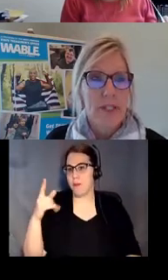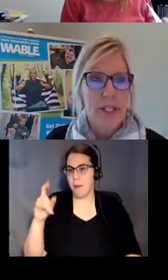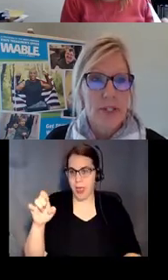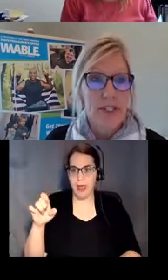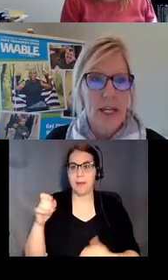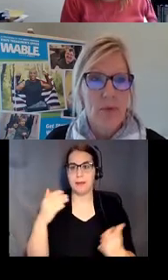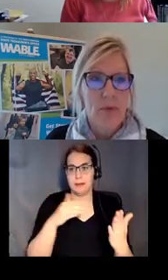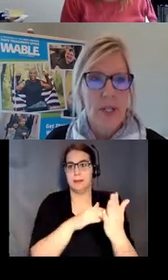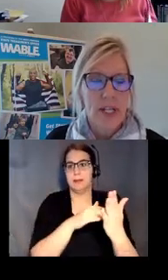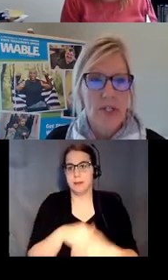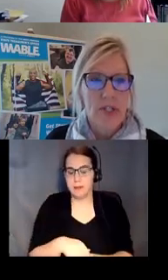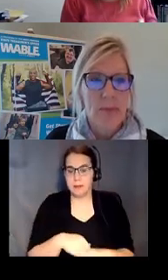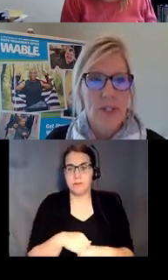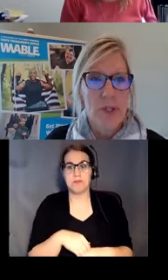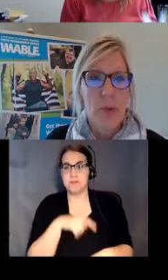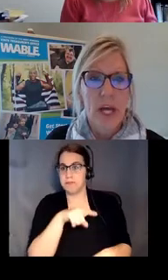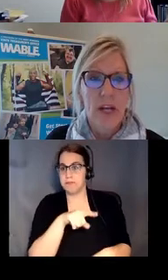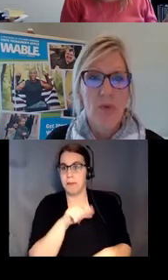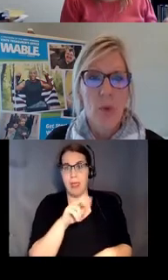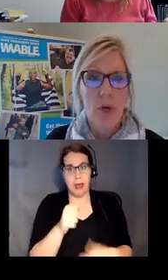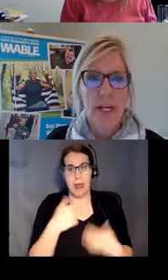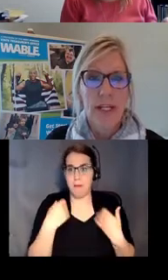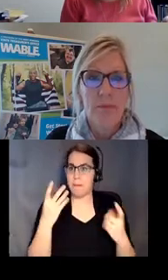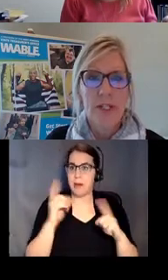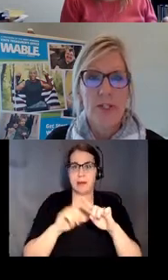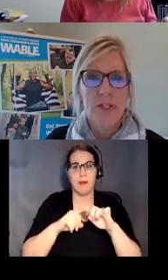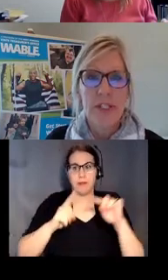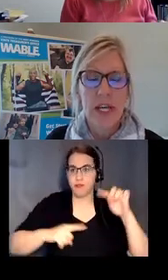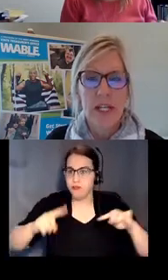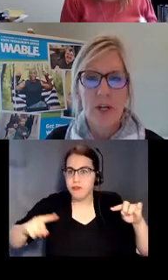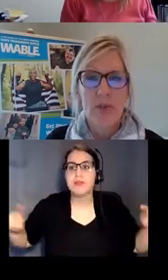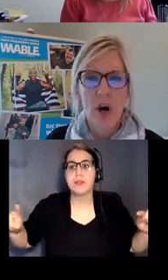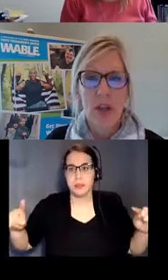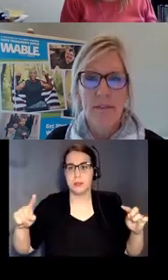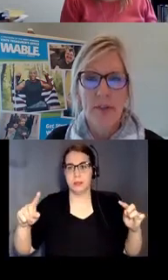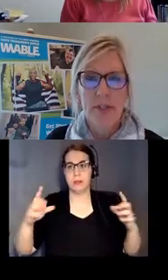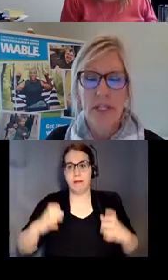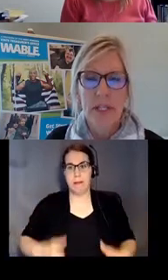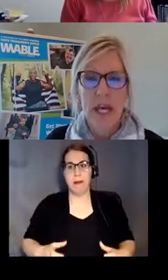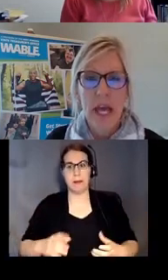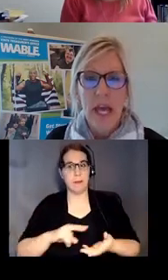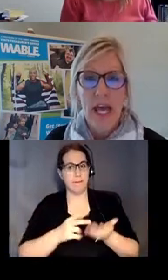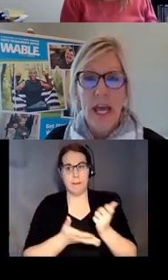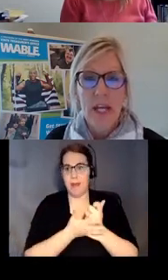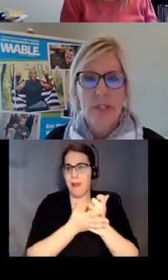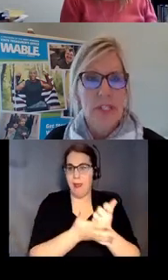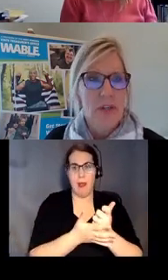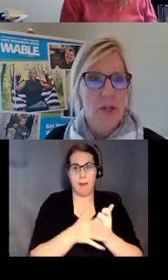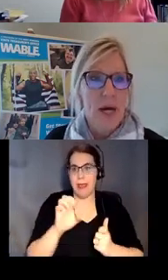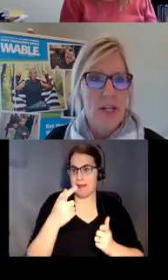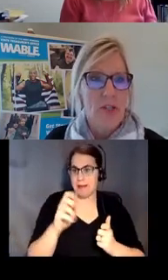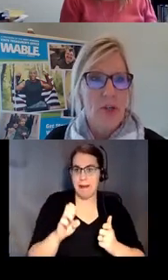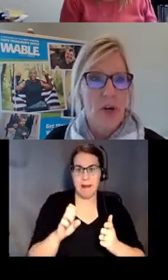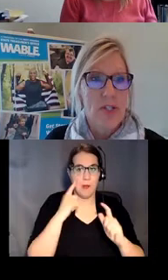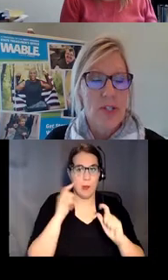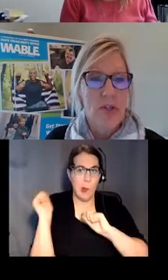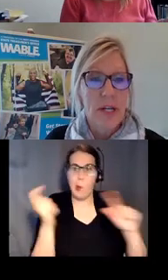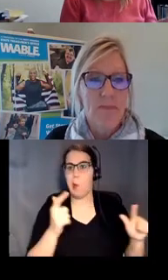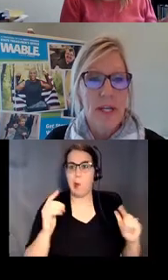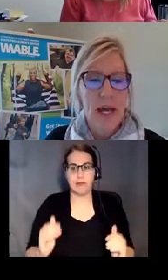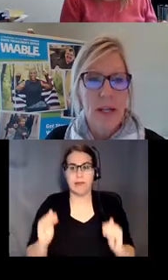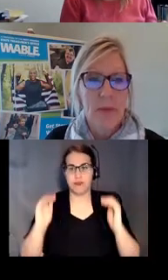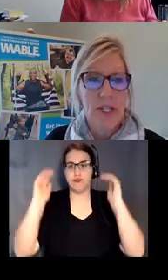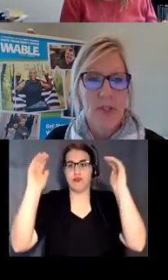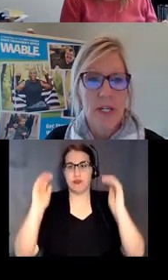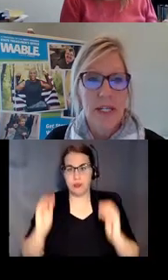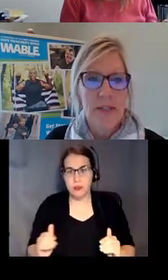developed a skill set and relationships to plan for and administer estates of all levels. Anna received her Bachelor of Arts degree